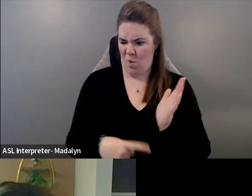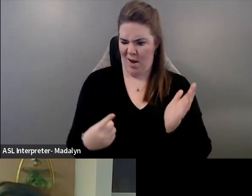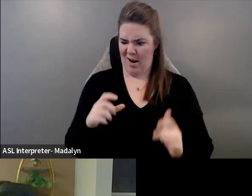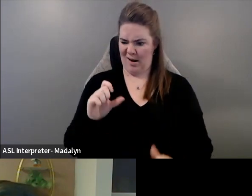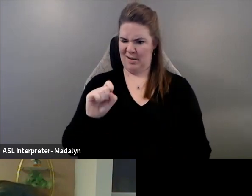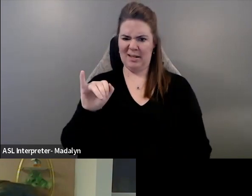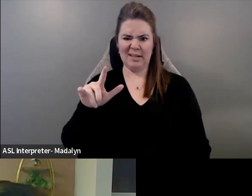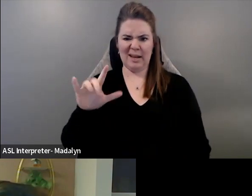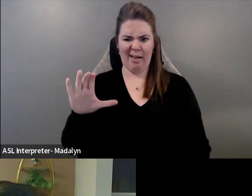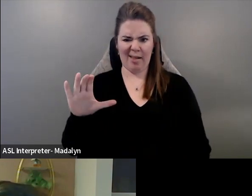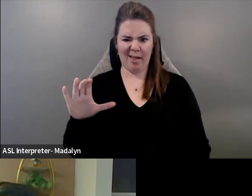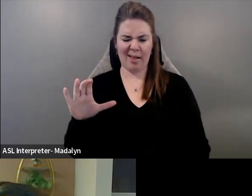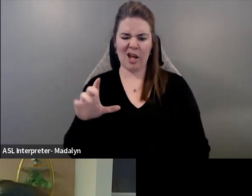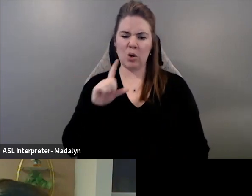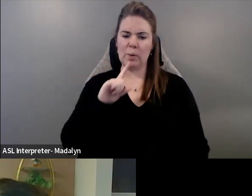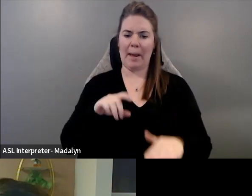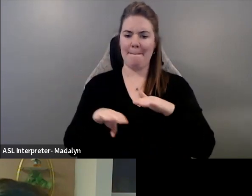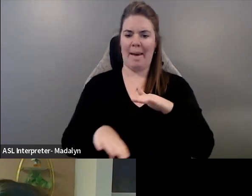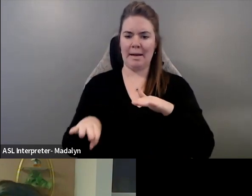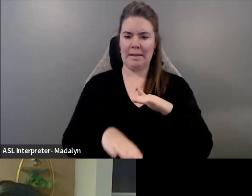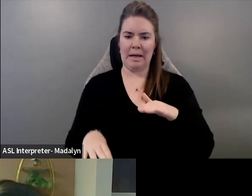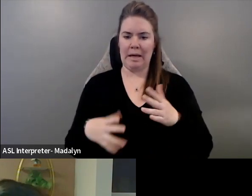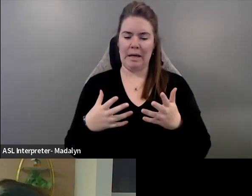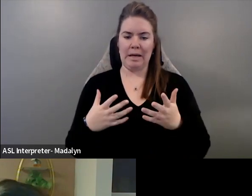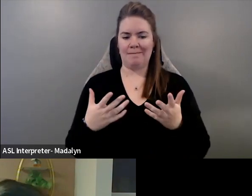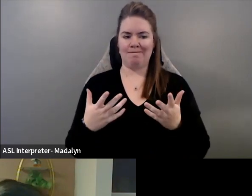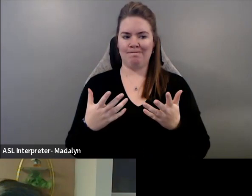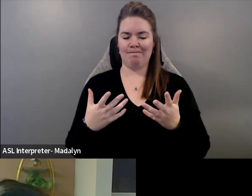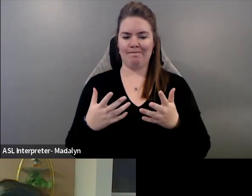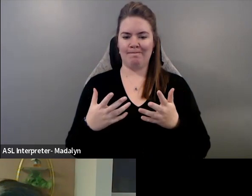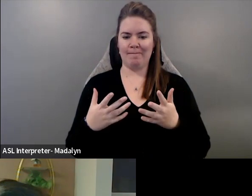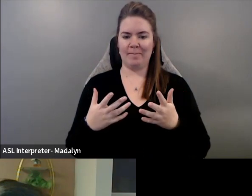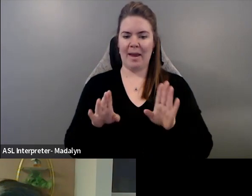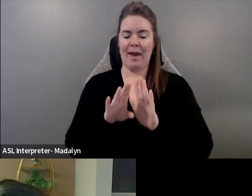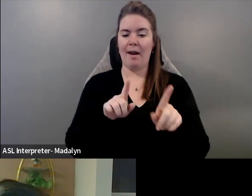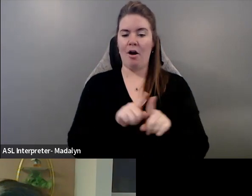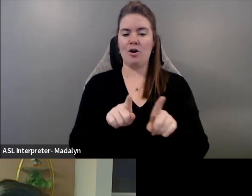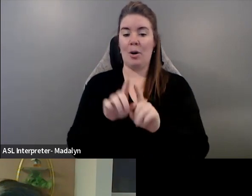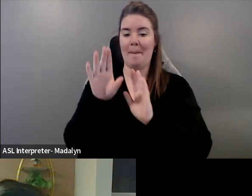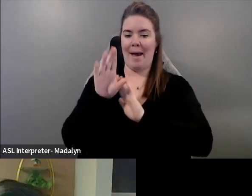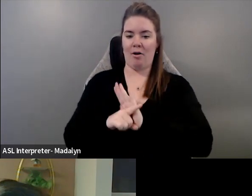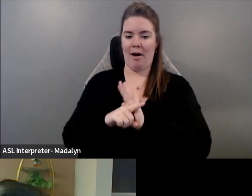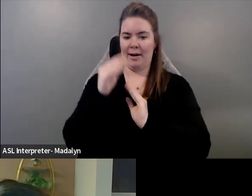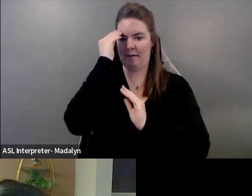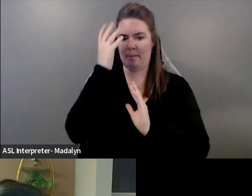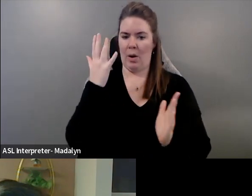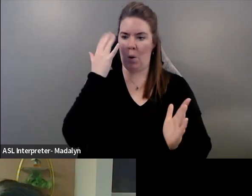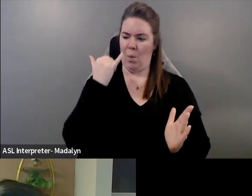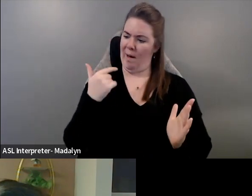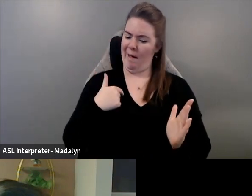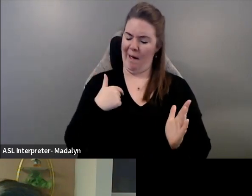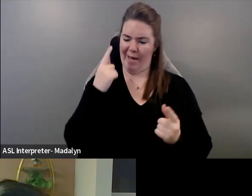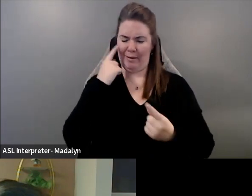of basic and kind of the background behind why I even thought about this whole thing